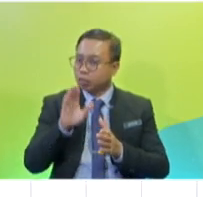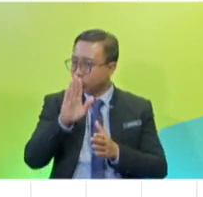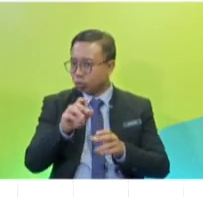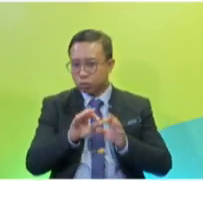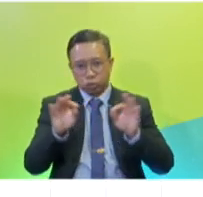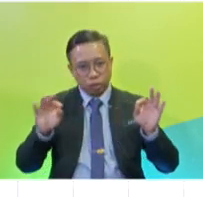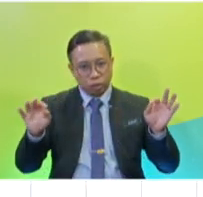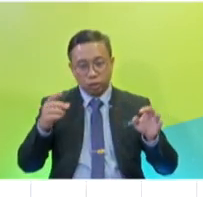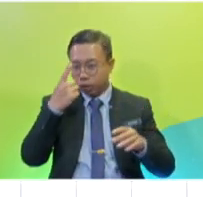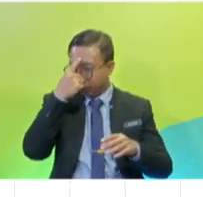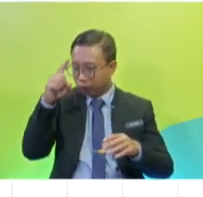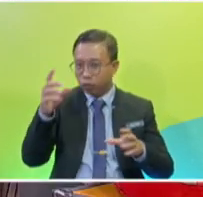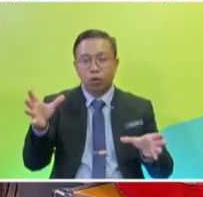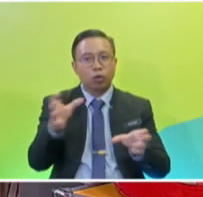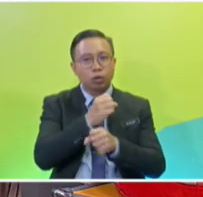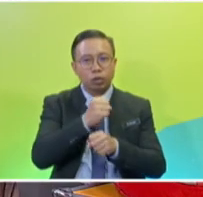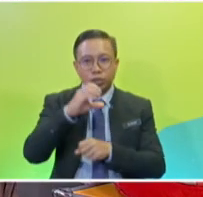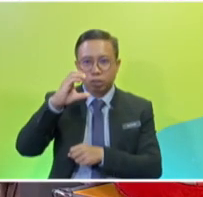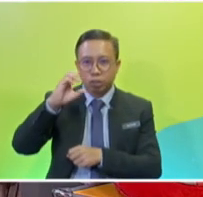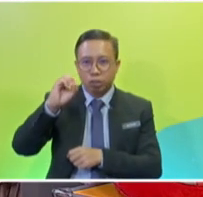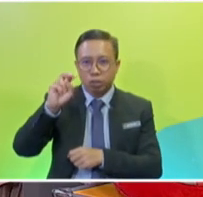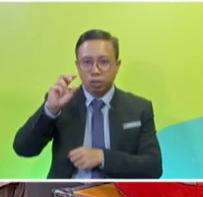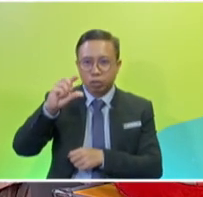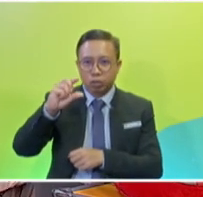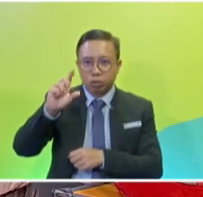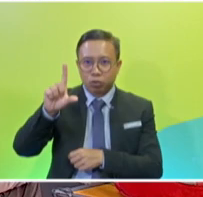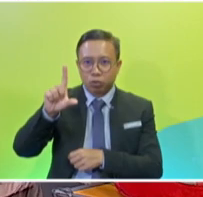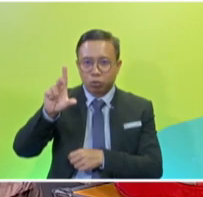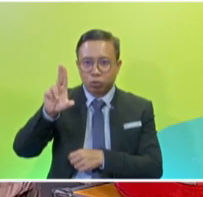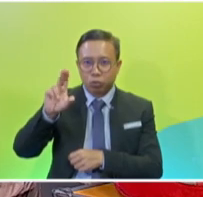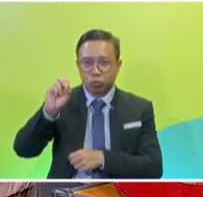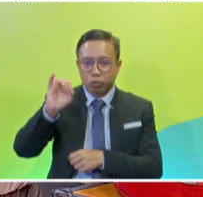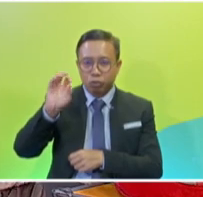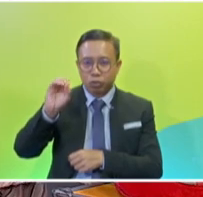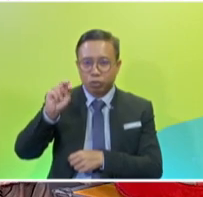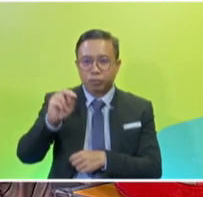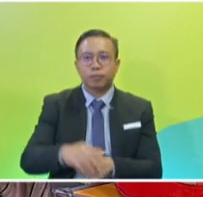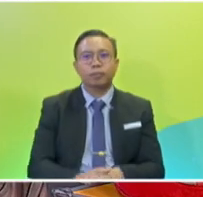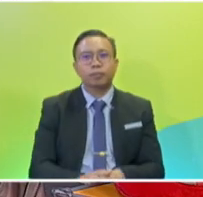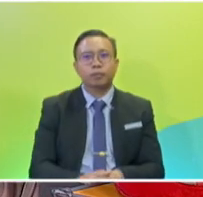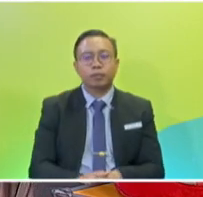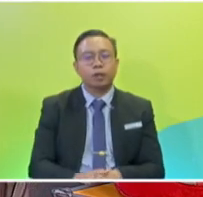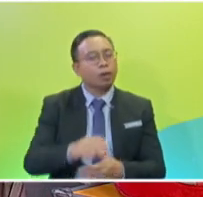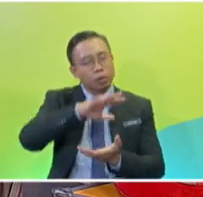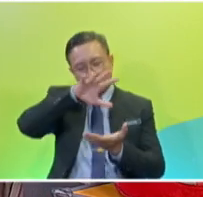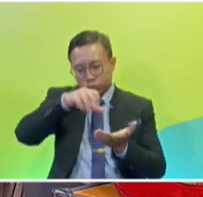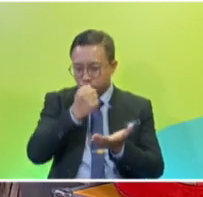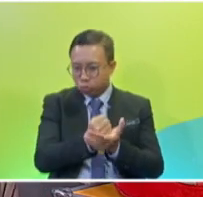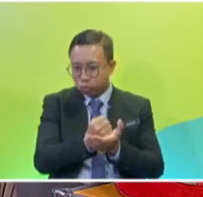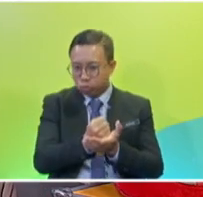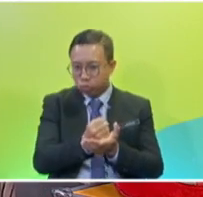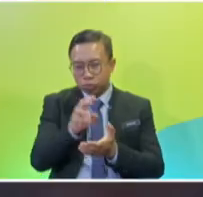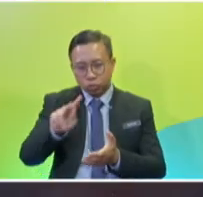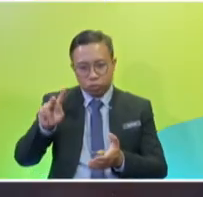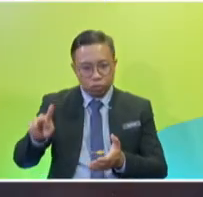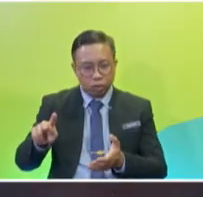your conclusion, in each paragraph, does not require you to have that word wish. Because most of the students nowadays, Shafika, they will always love